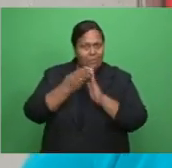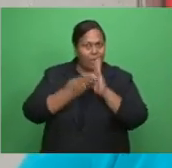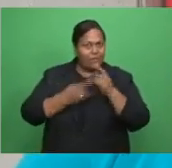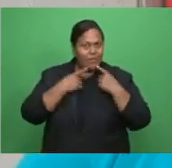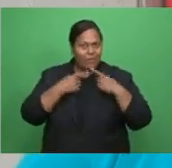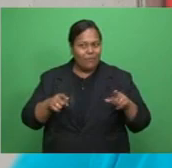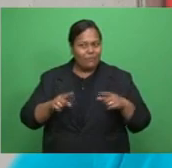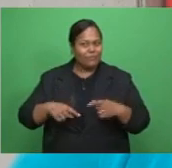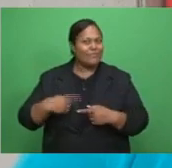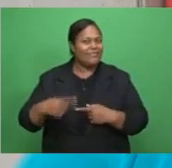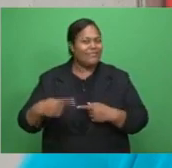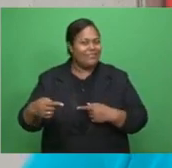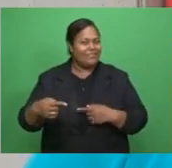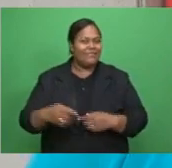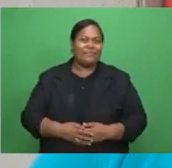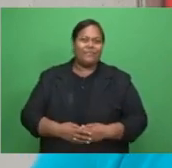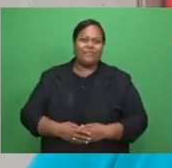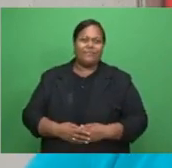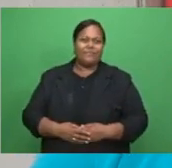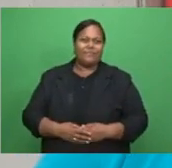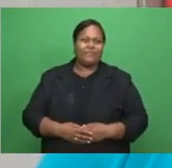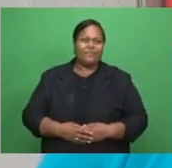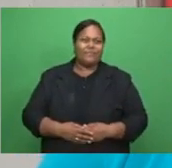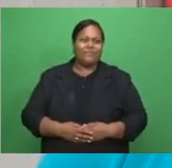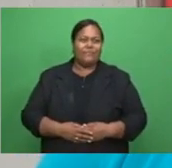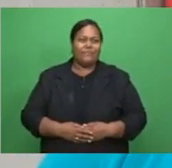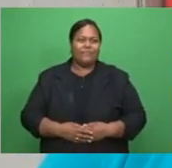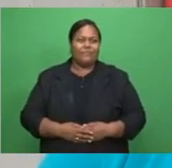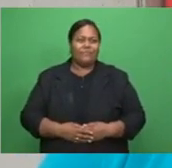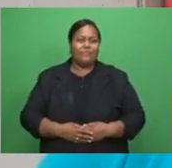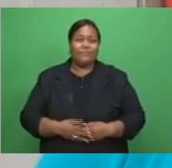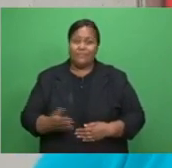seafood supplies owner Luriza Begum says she expects the